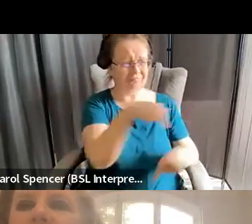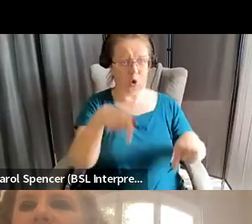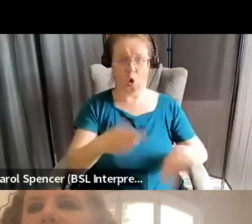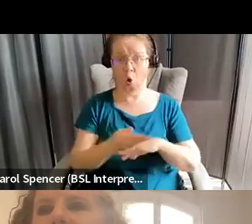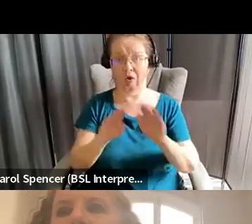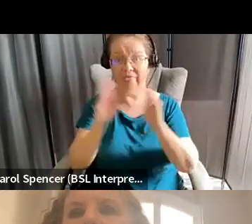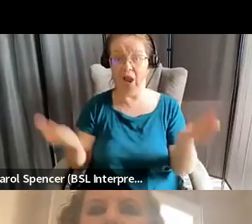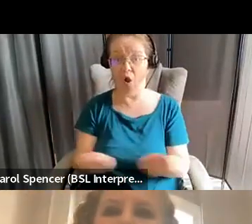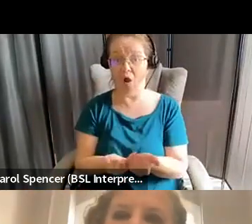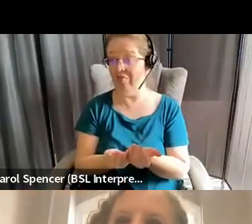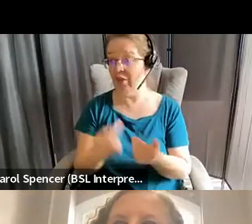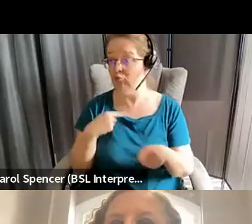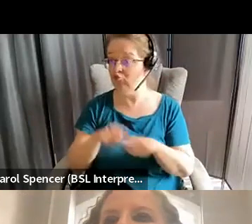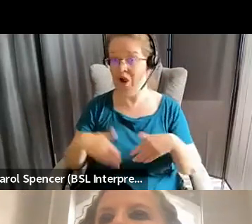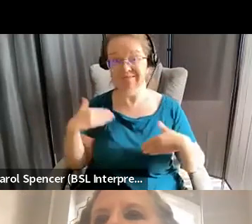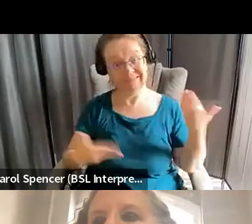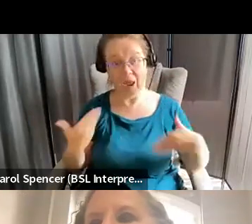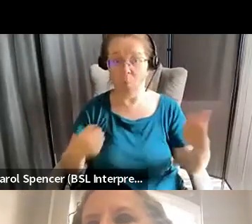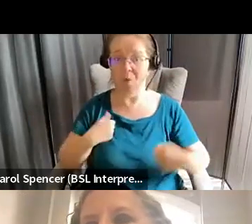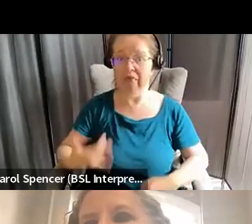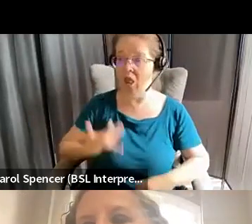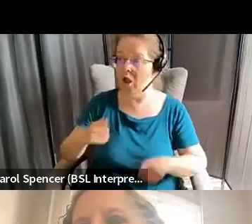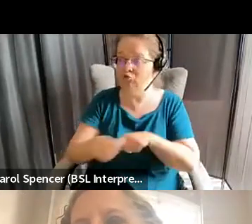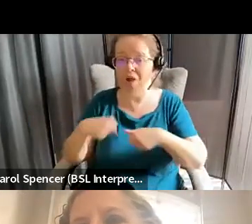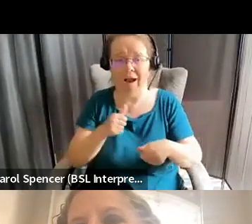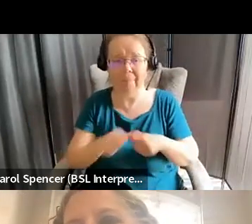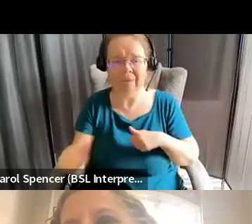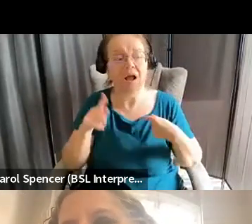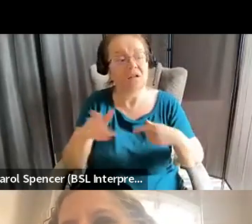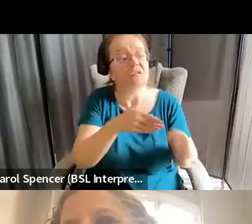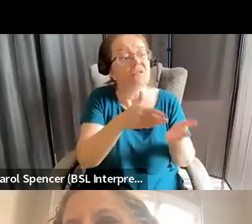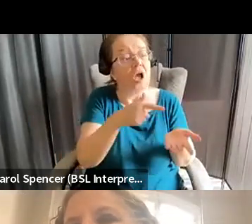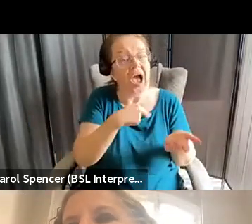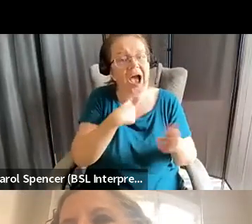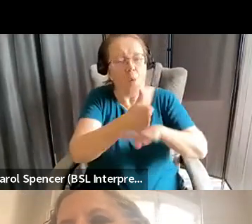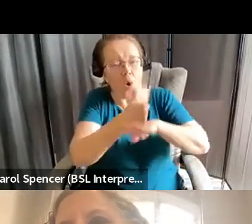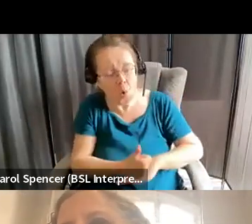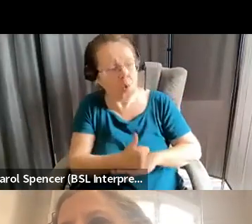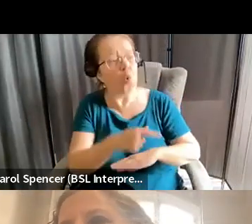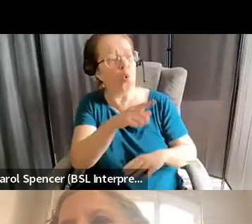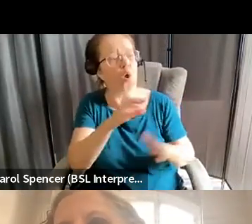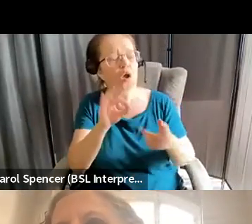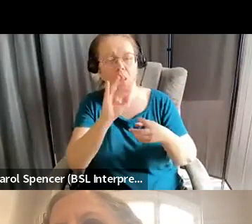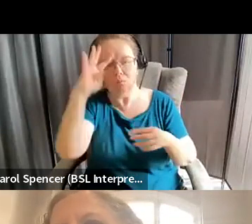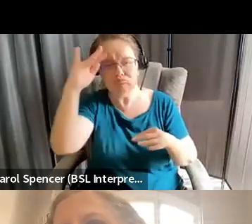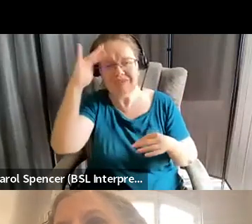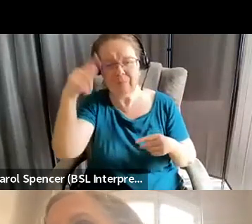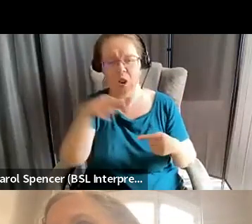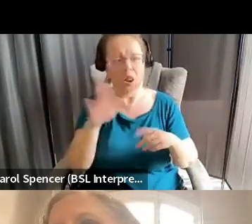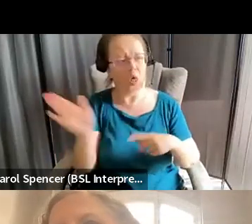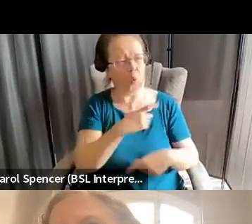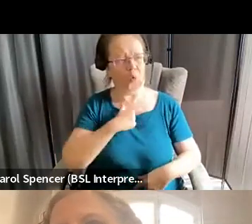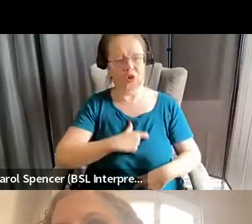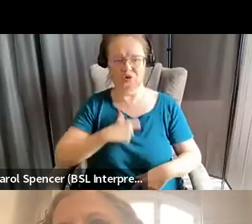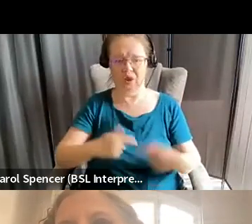trying to get on with our lives and doing the best that we can. And really on the core principle that all human beings are equally human and that no human being is more or less